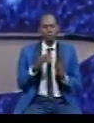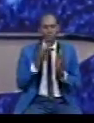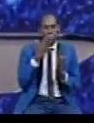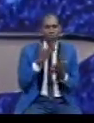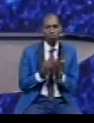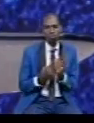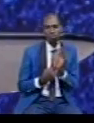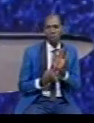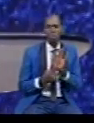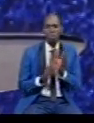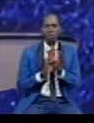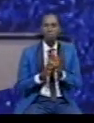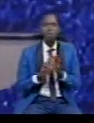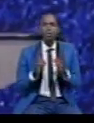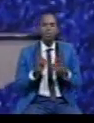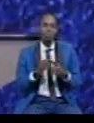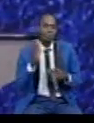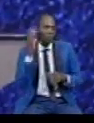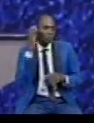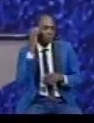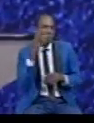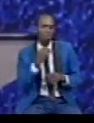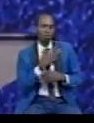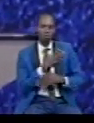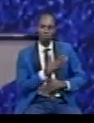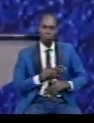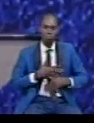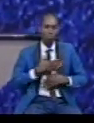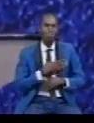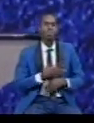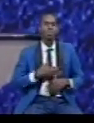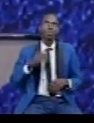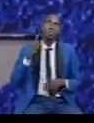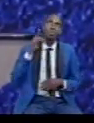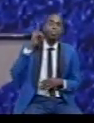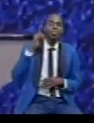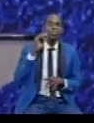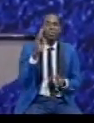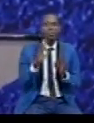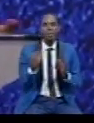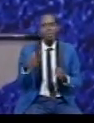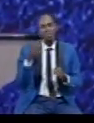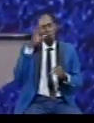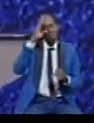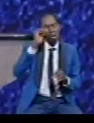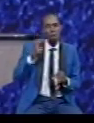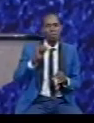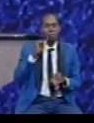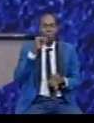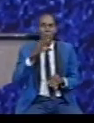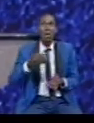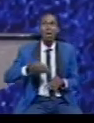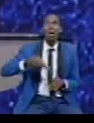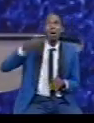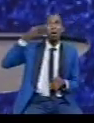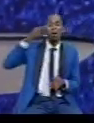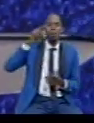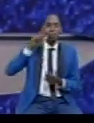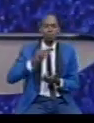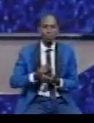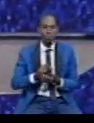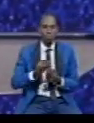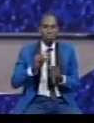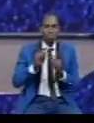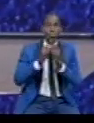please him. If anyone, man or woman, high or low, great or small, does